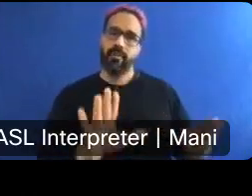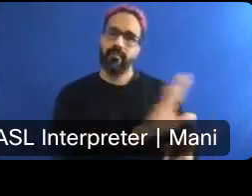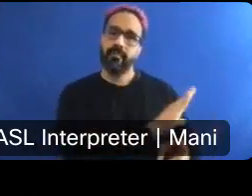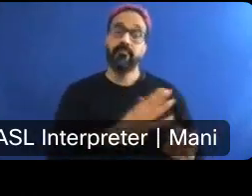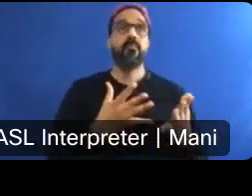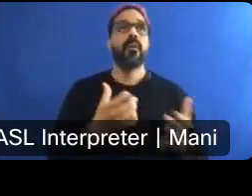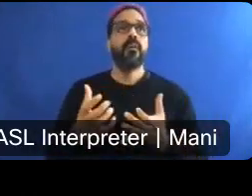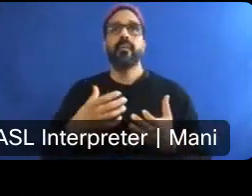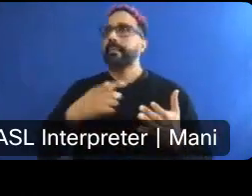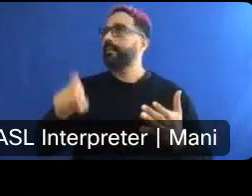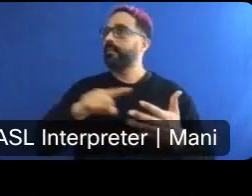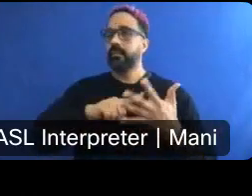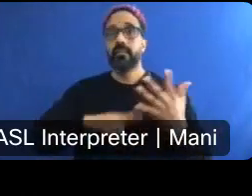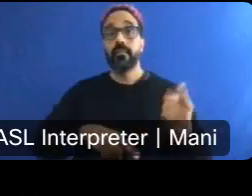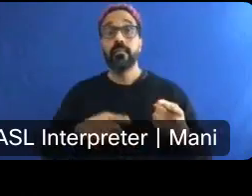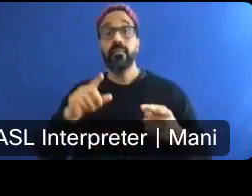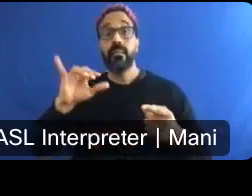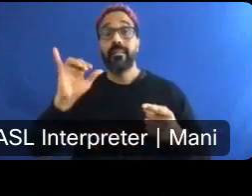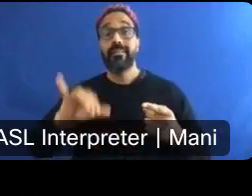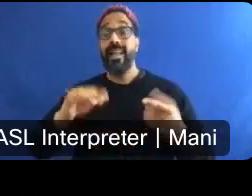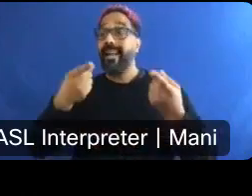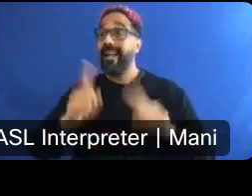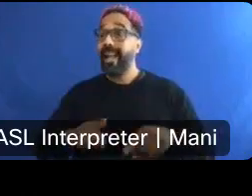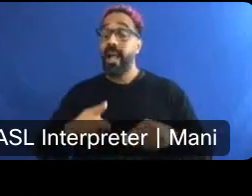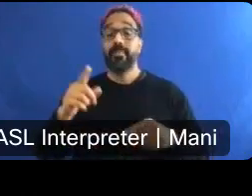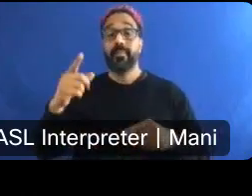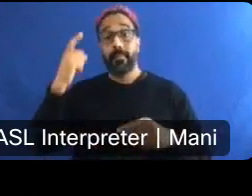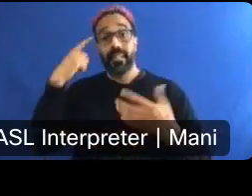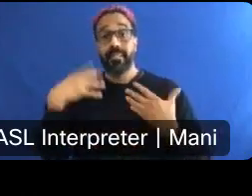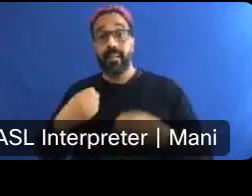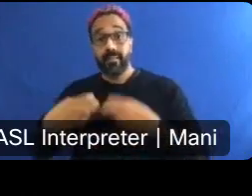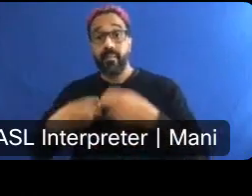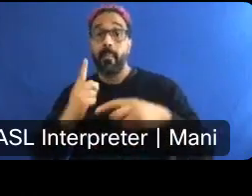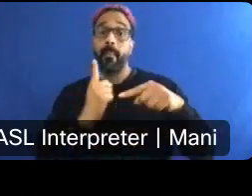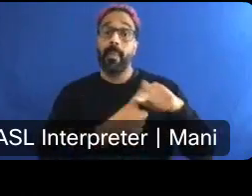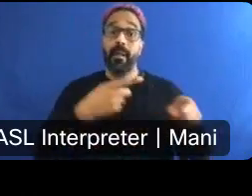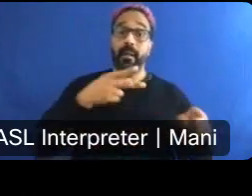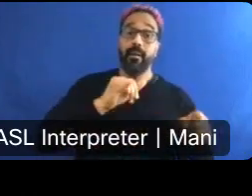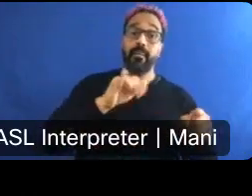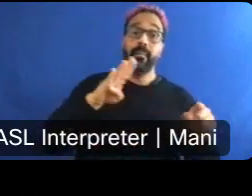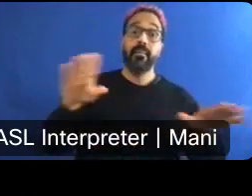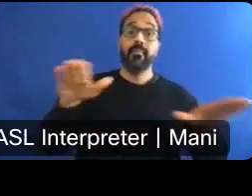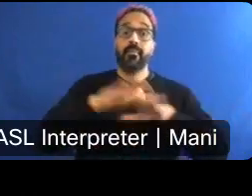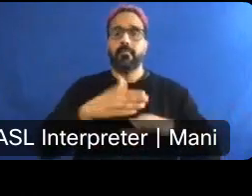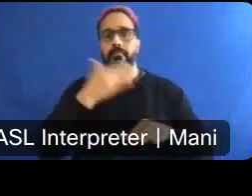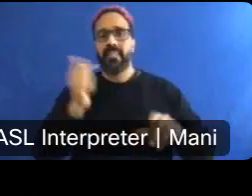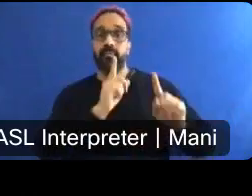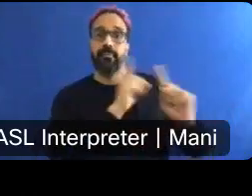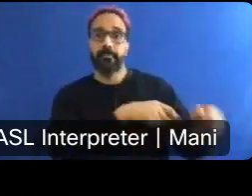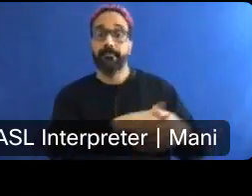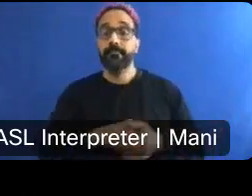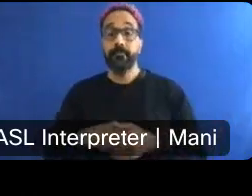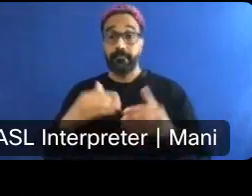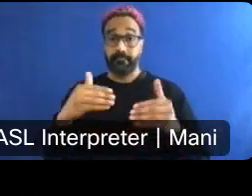overlapping experiences of mental health and partner-inflicted brain injuries. And the last way an organization